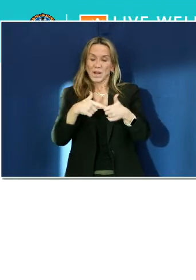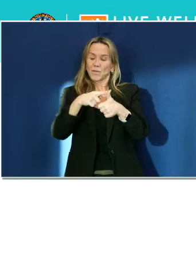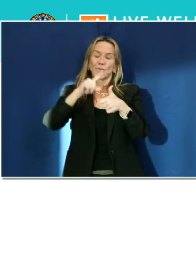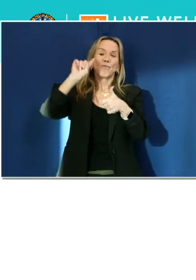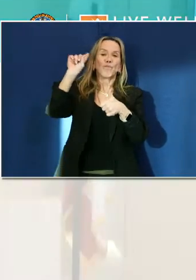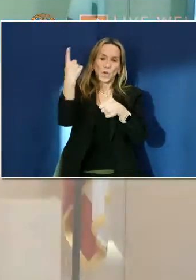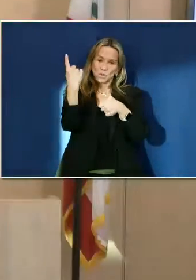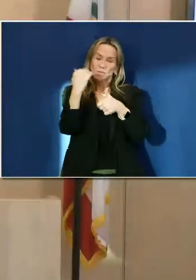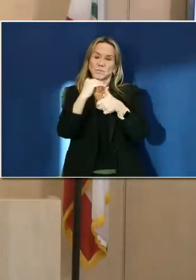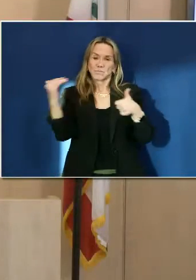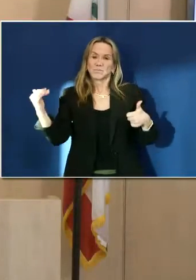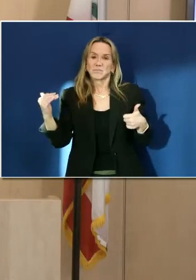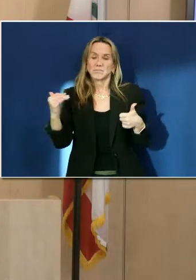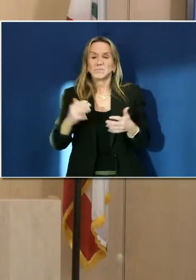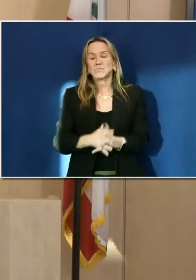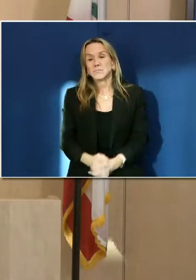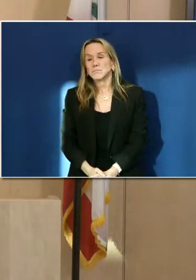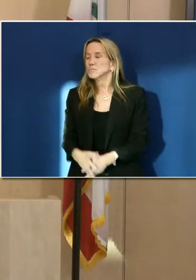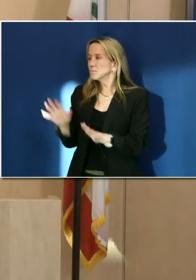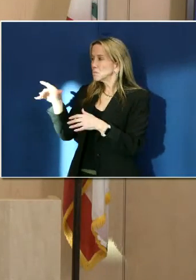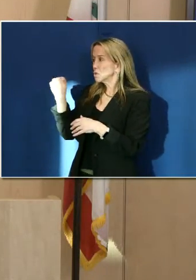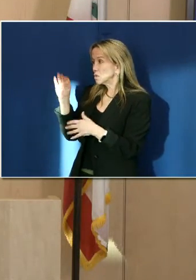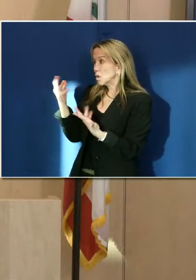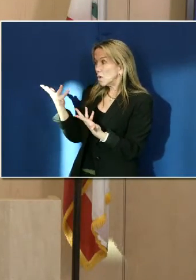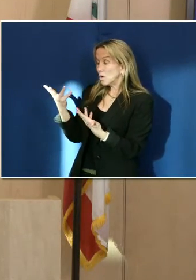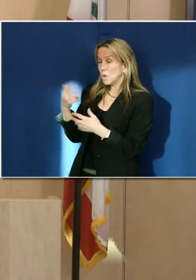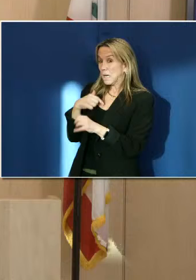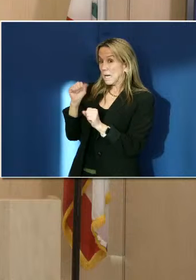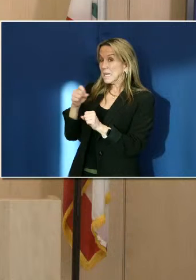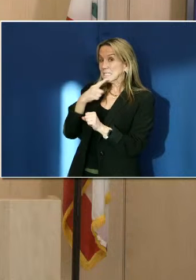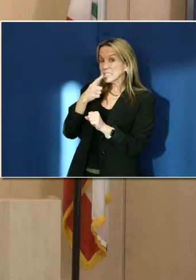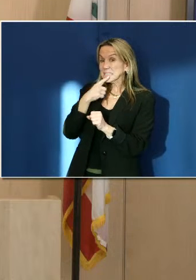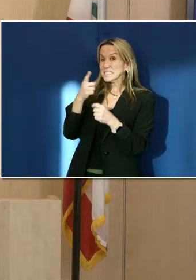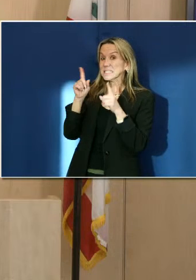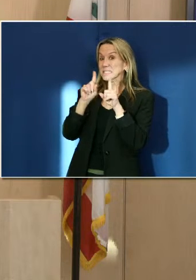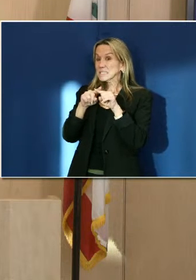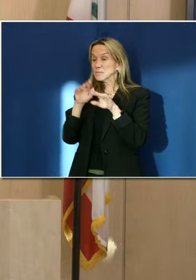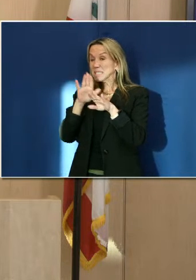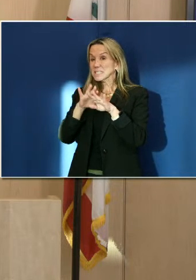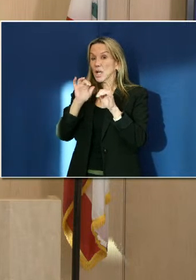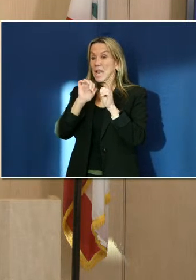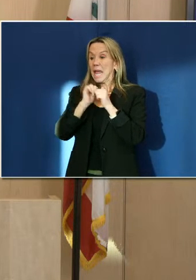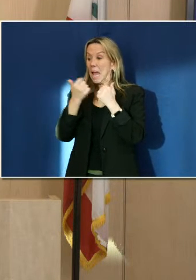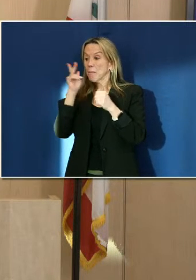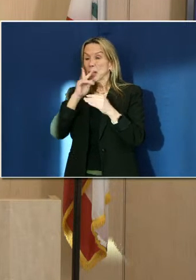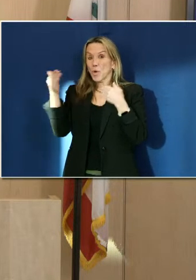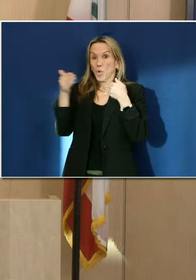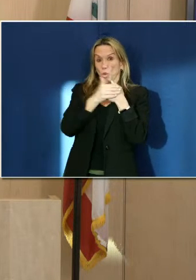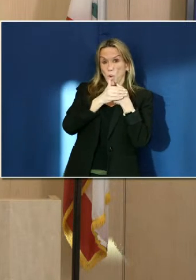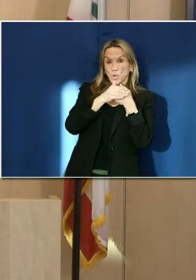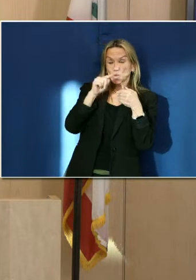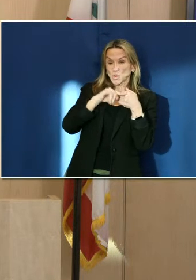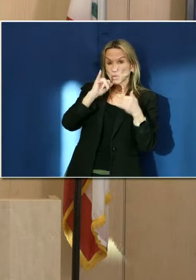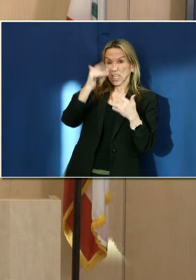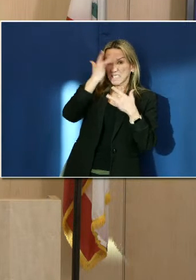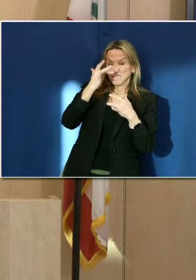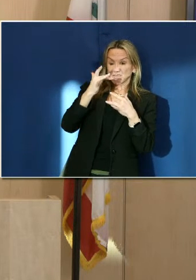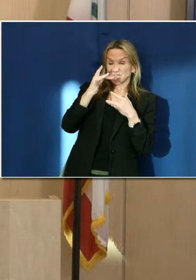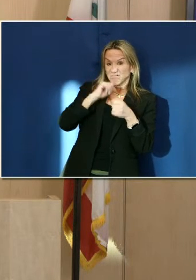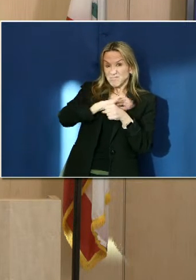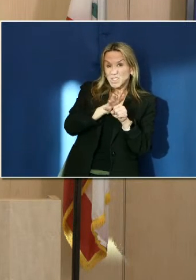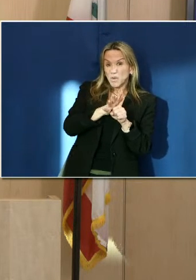personnel. So it's fair to say then that proximity to the disease itself is really kind of